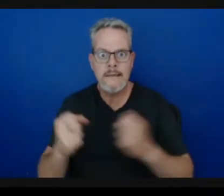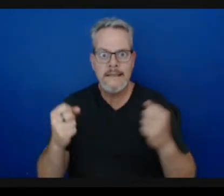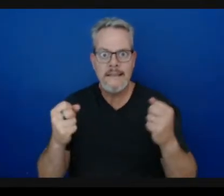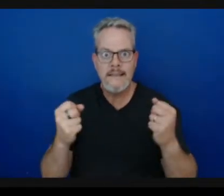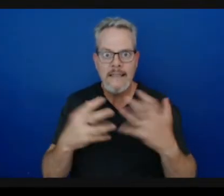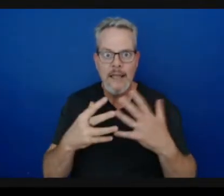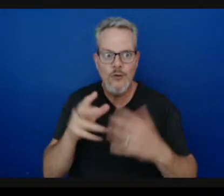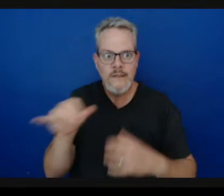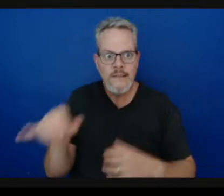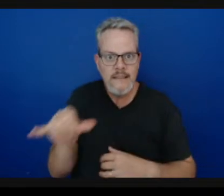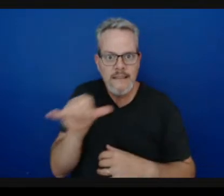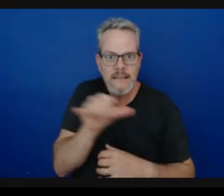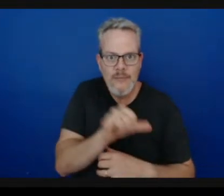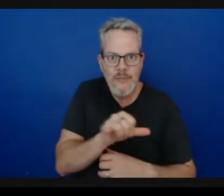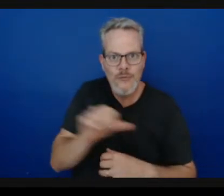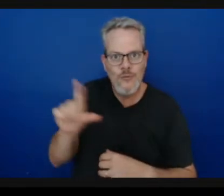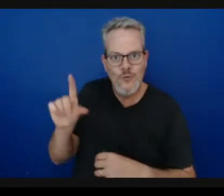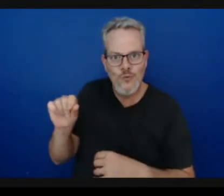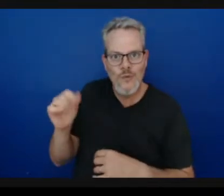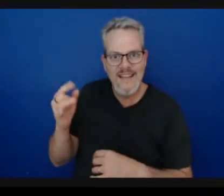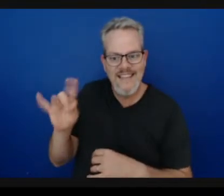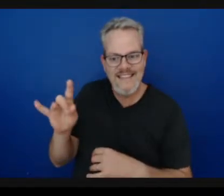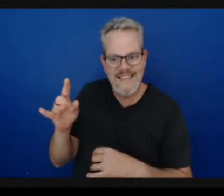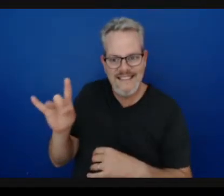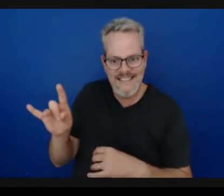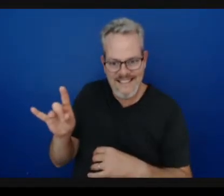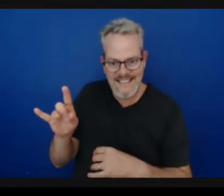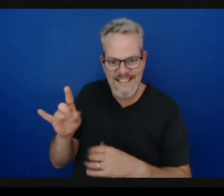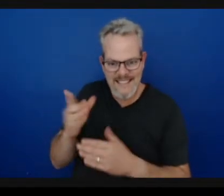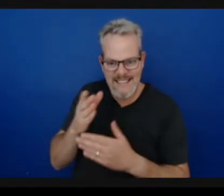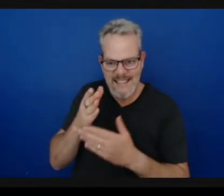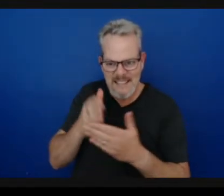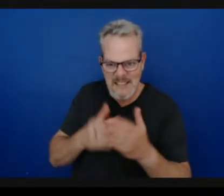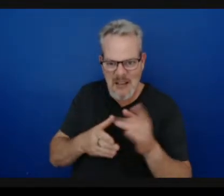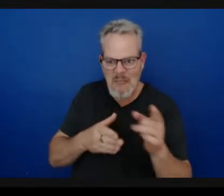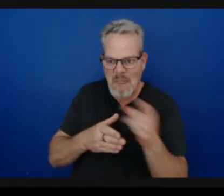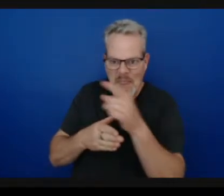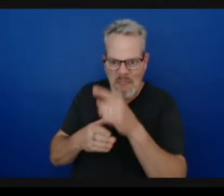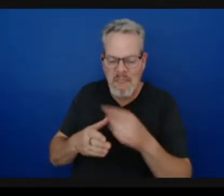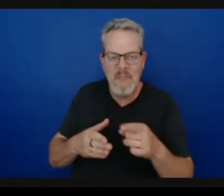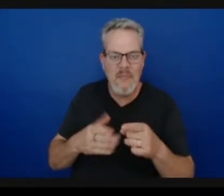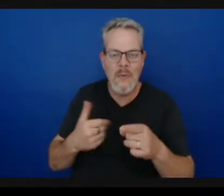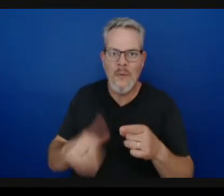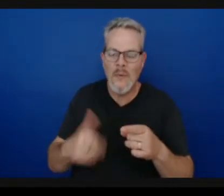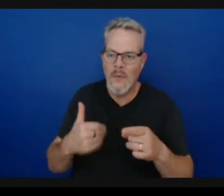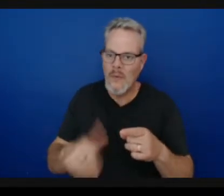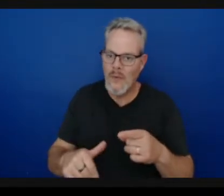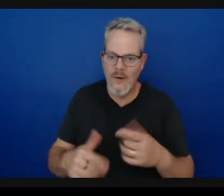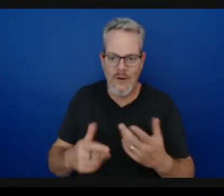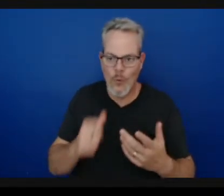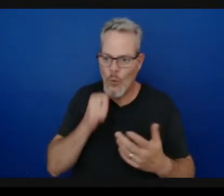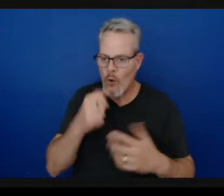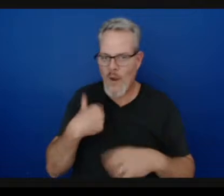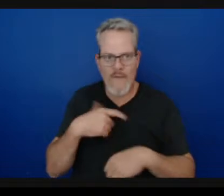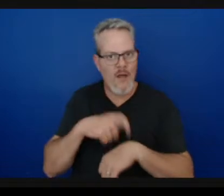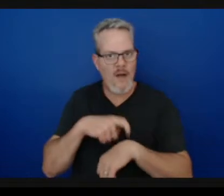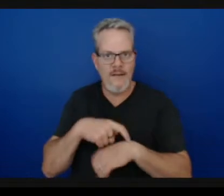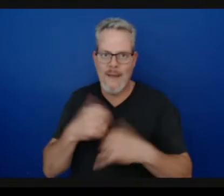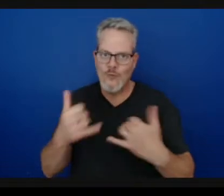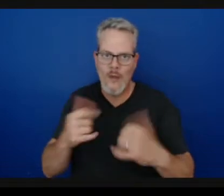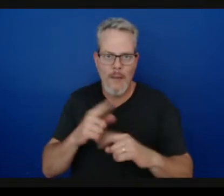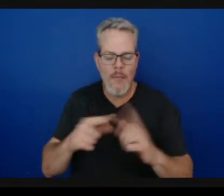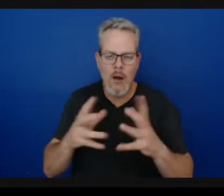that I'm kind of picking maybe the best since we don't have all the time in the world here, but lots